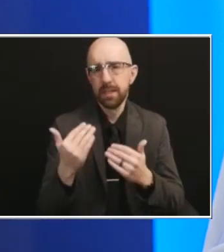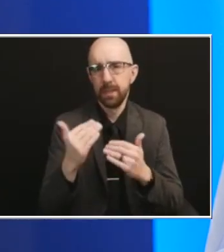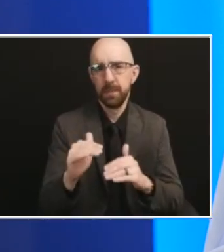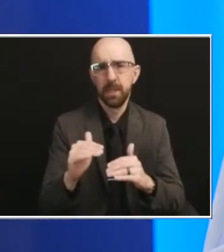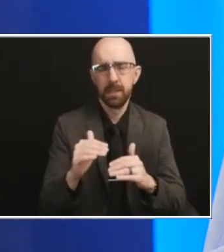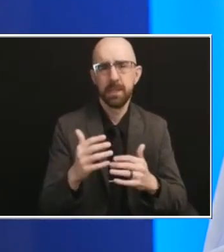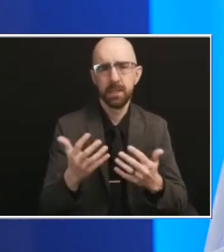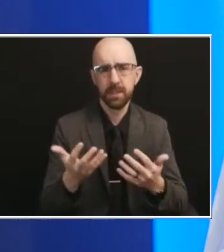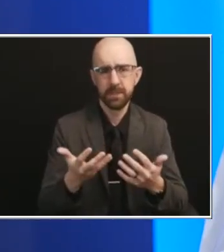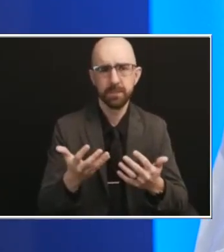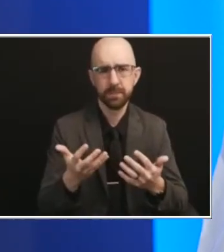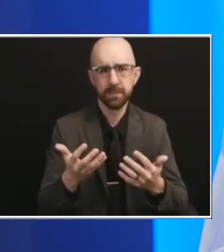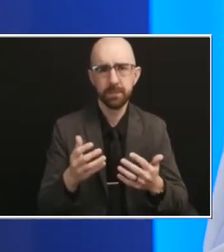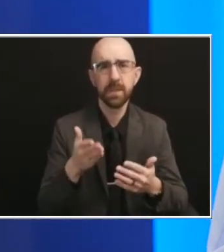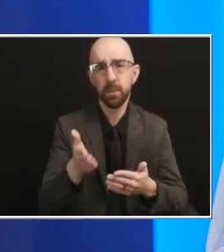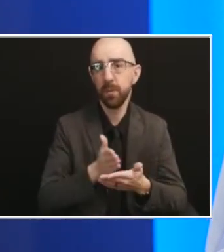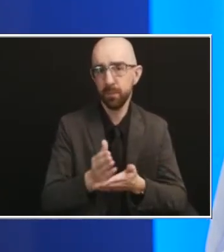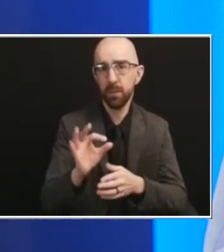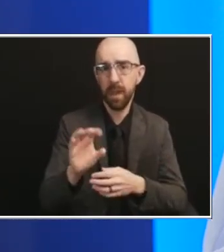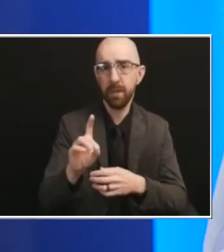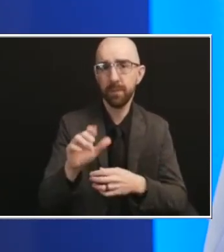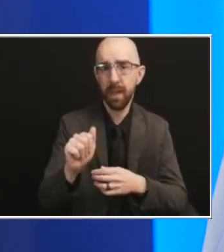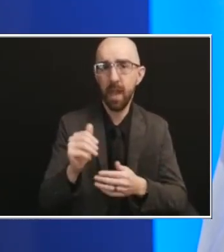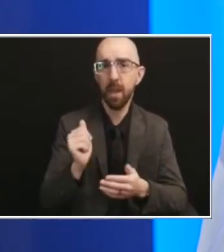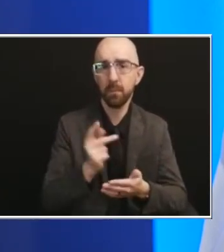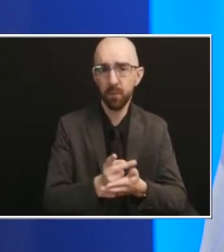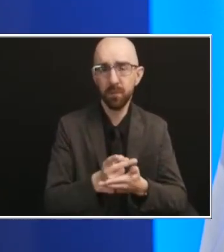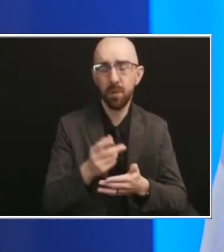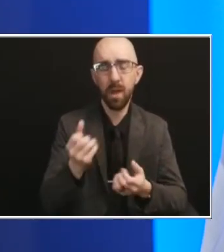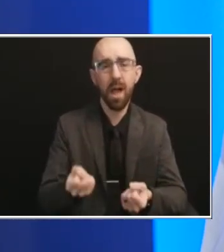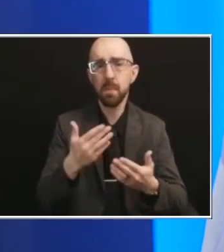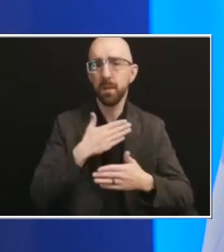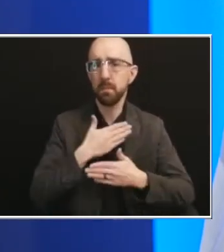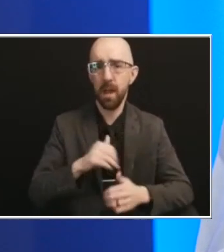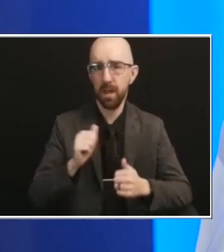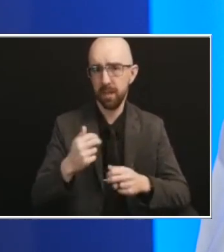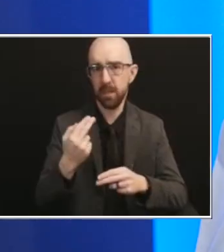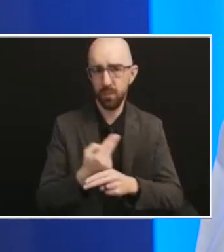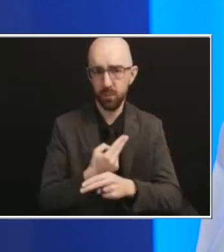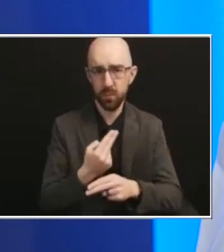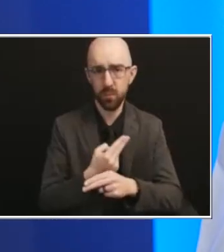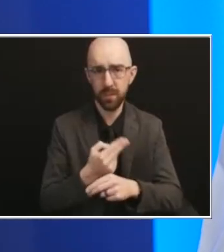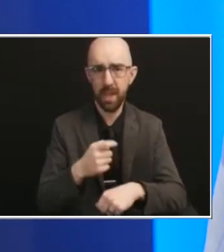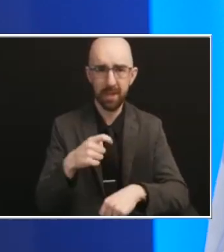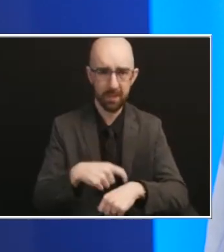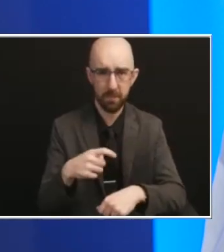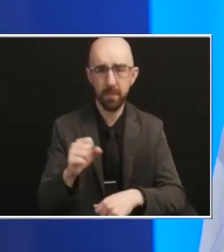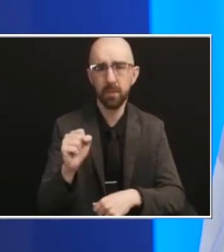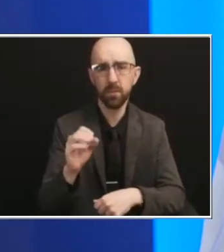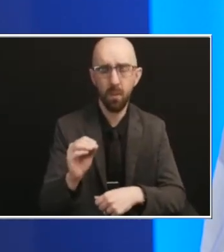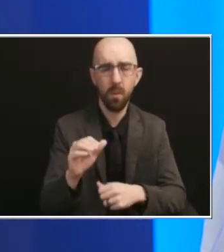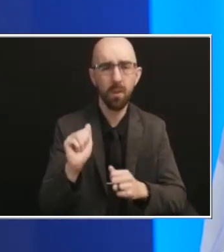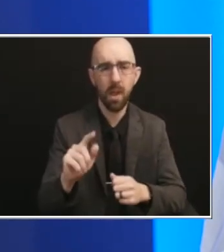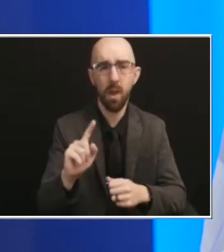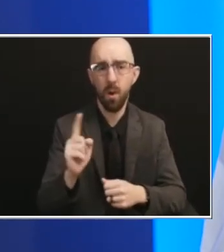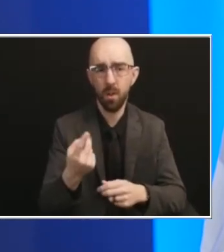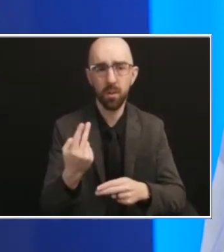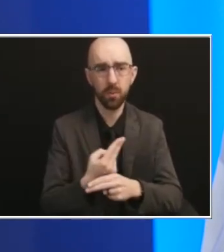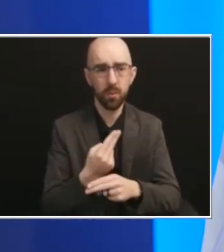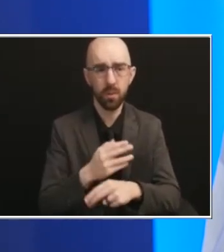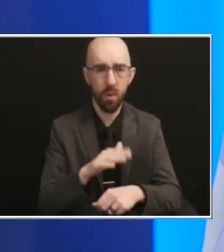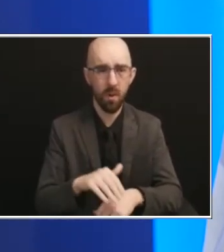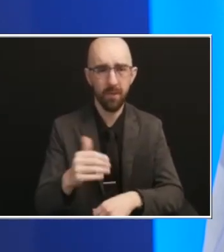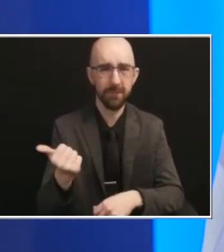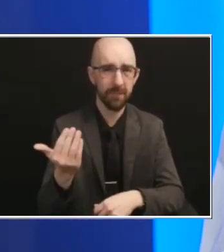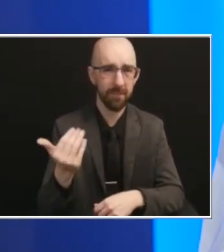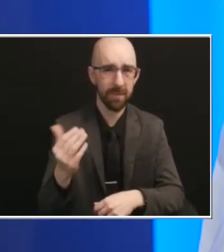went through the FDA approval, how much of the body you can use it on at a time. So you can only use it on about 15%